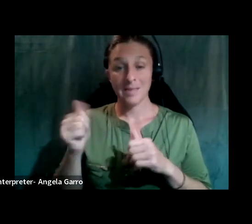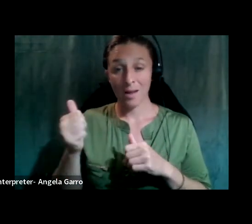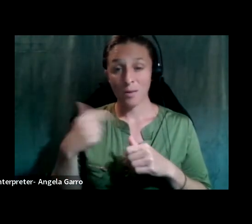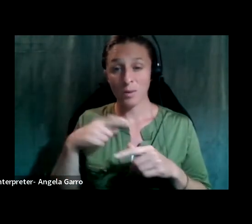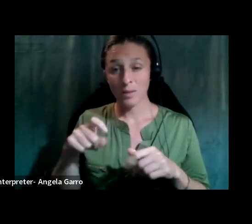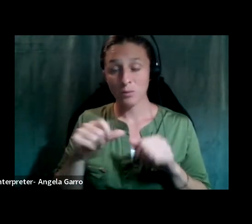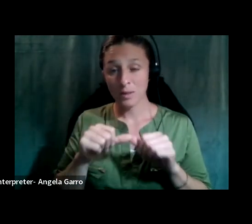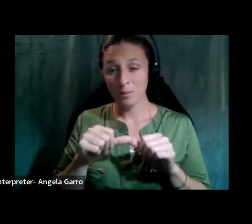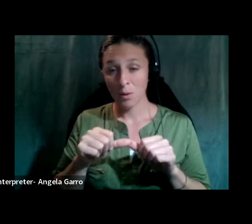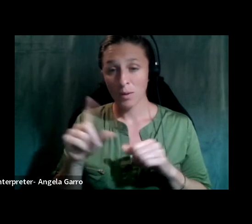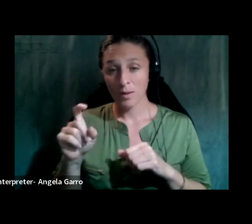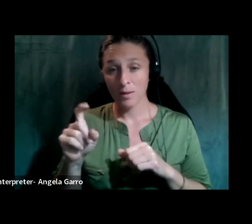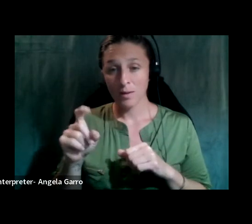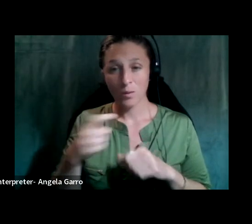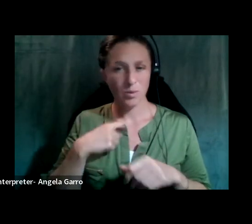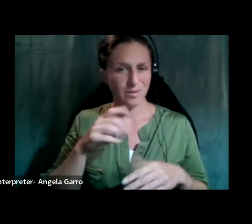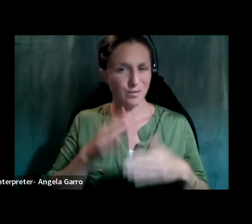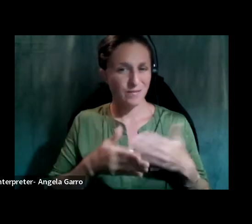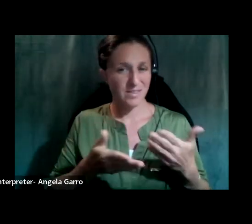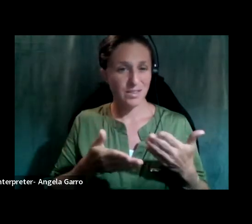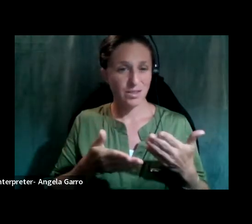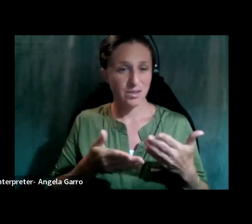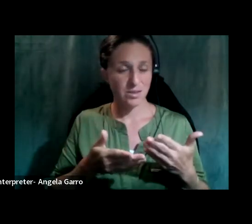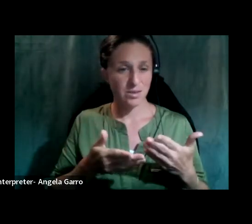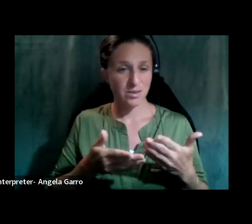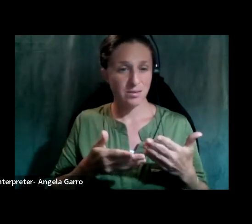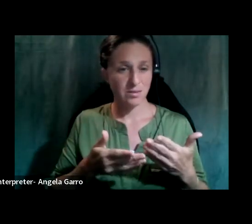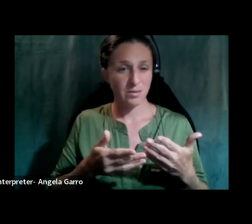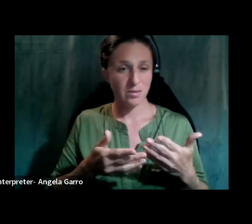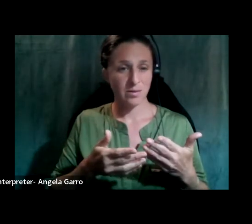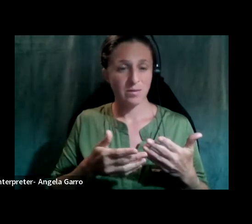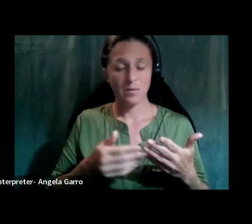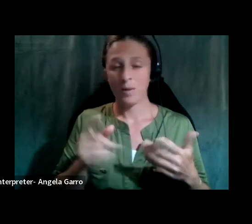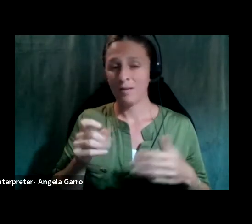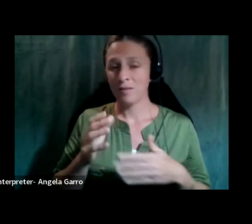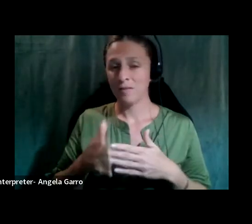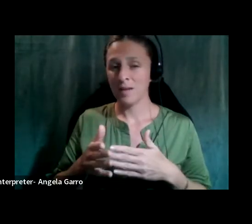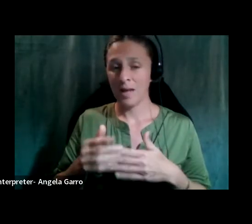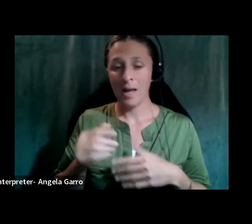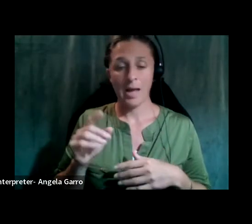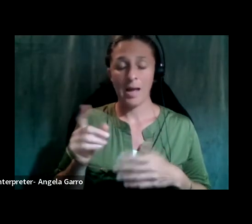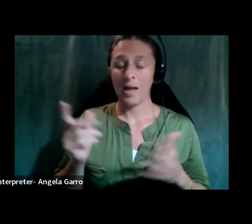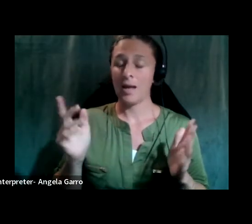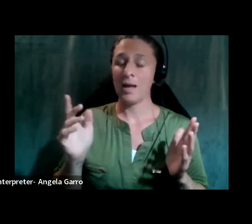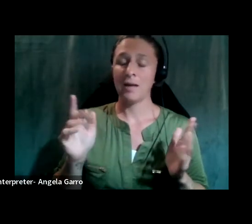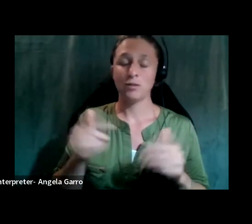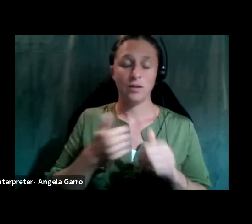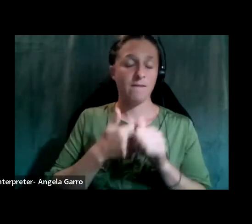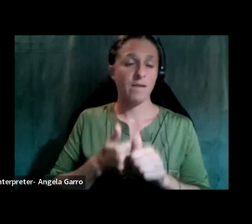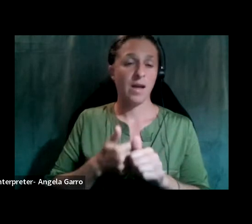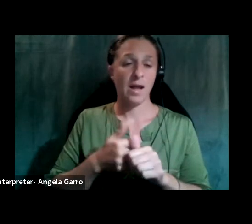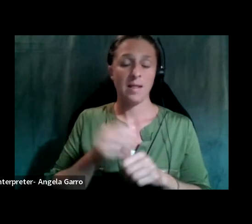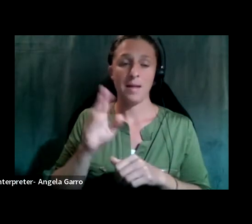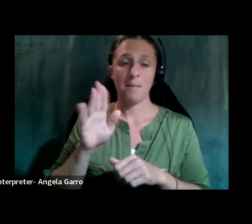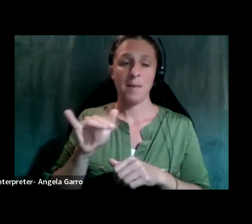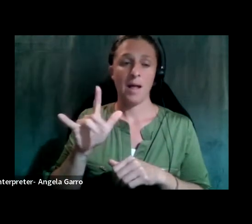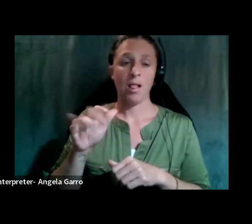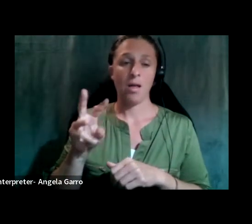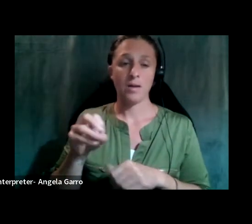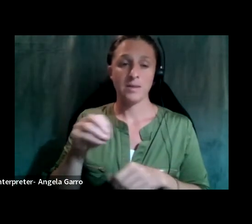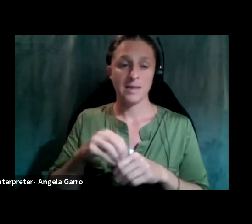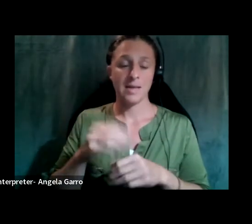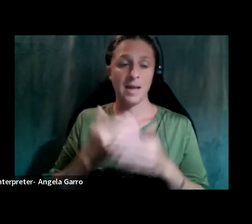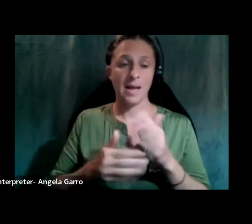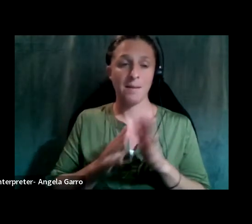going? Well, we have to finish them. We have to finish them. No, I'm just telling, I'm following the bylaws in the Yeah. handbook.